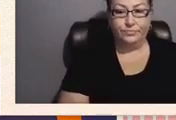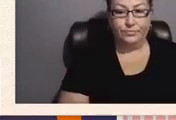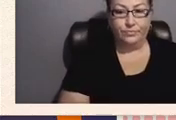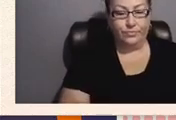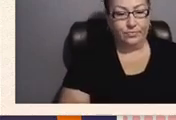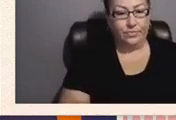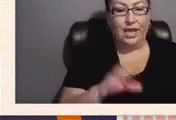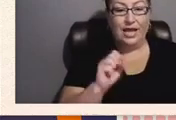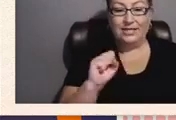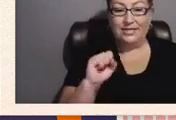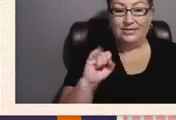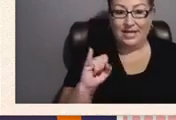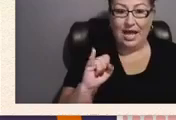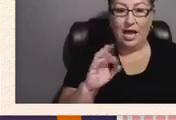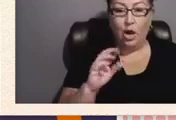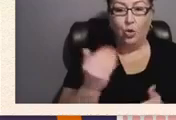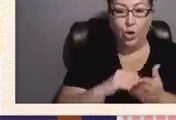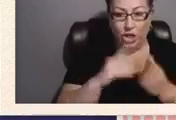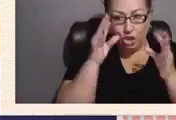SSI redeterminations.